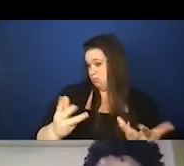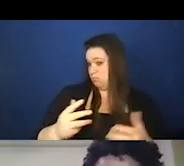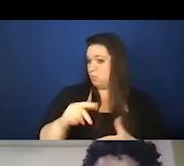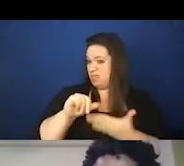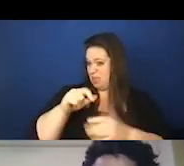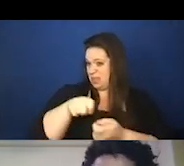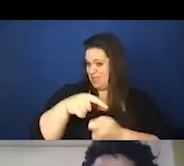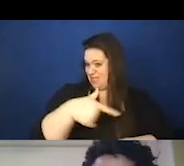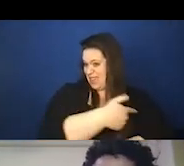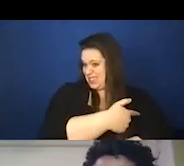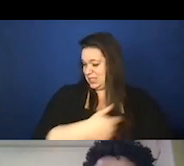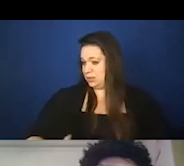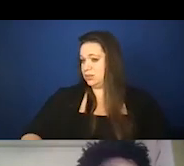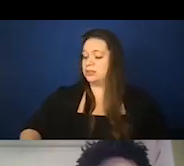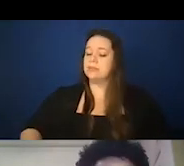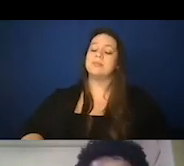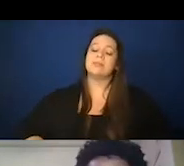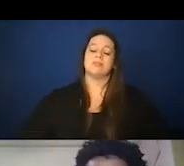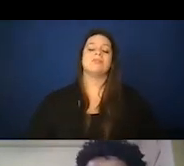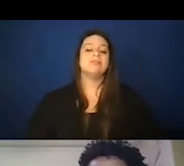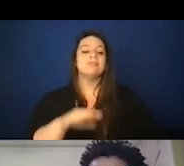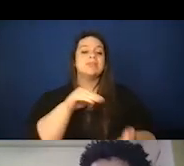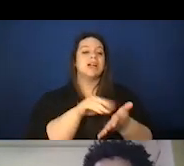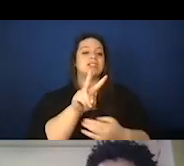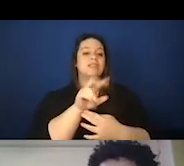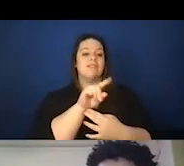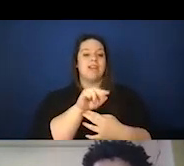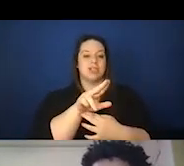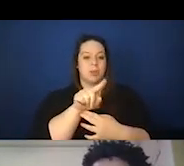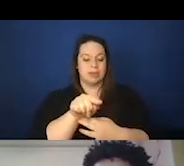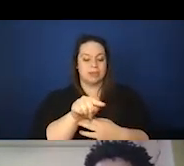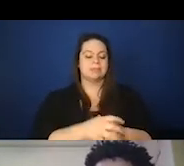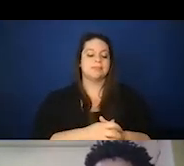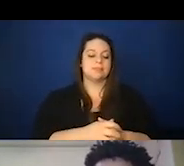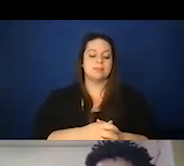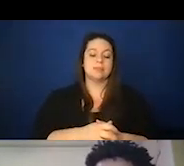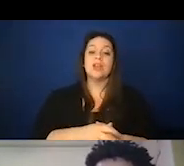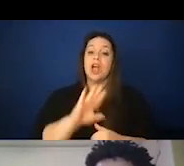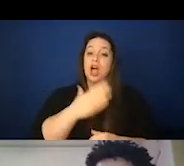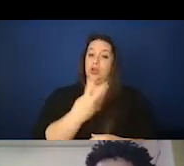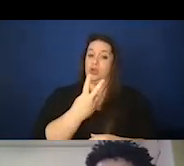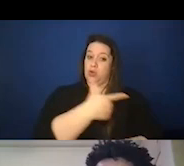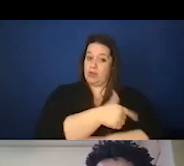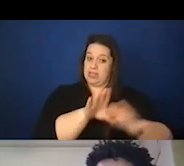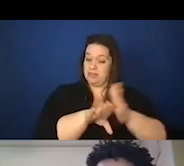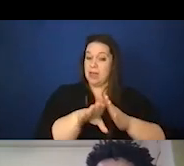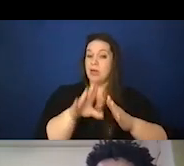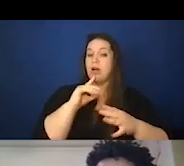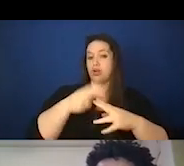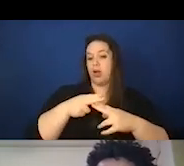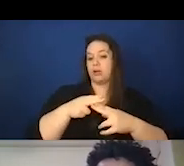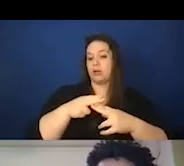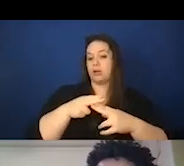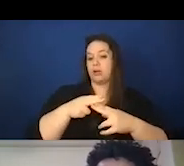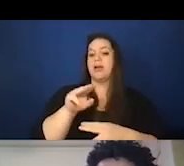Yeah, so this, especially the two that we have, which are messenger RNA vaccines, the Pfizer and the